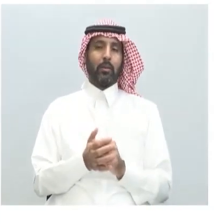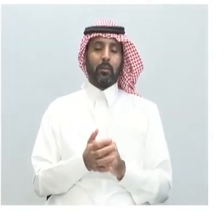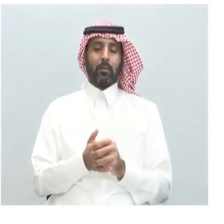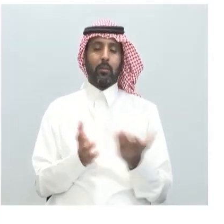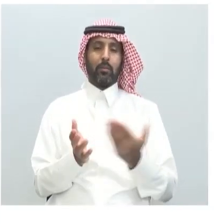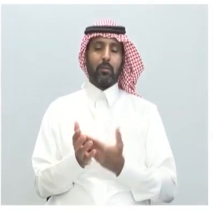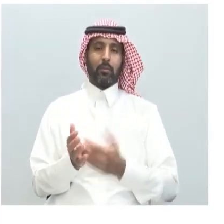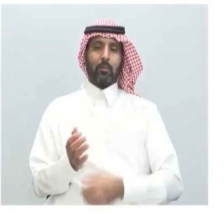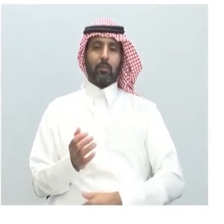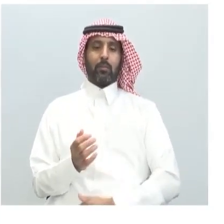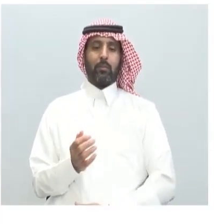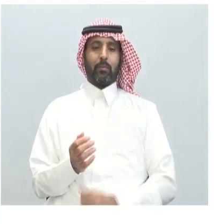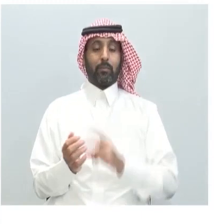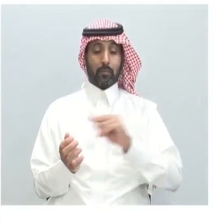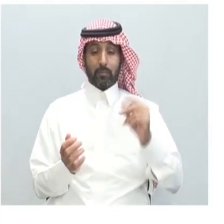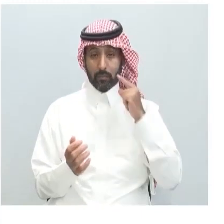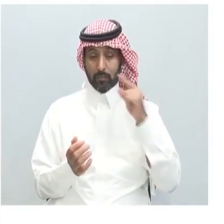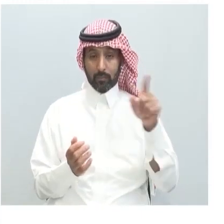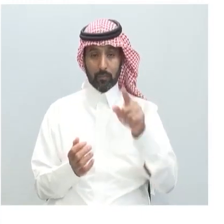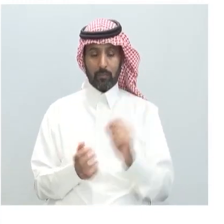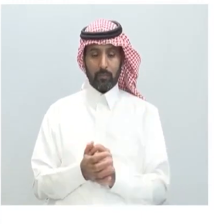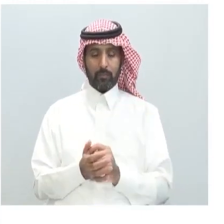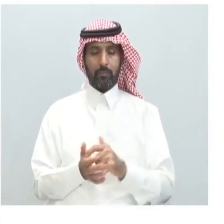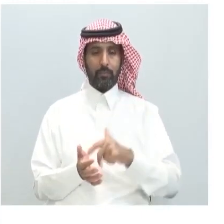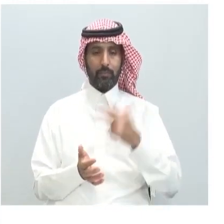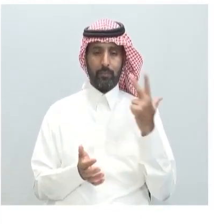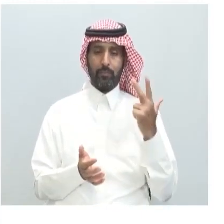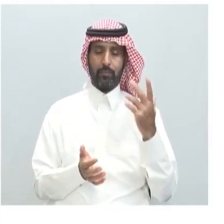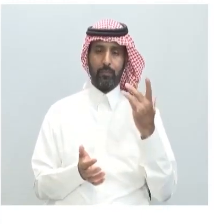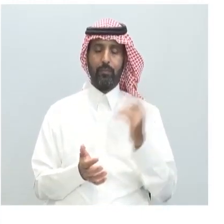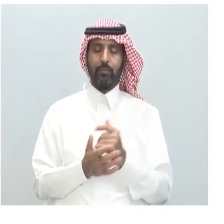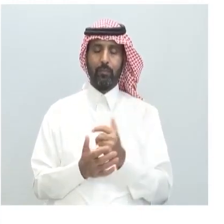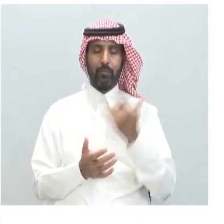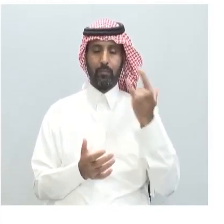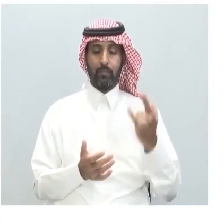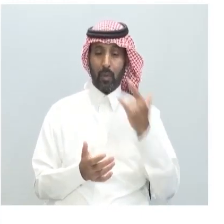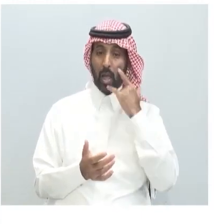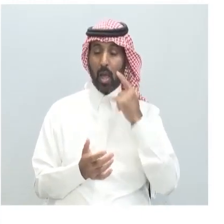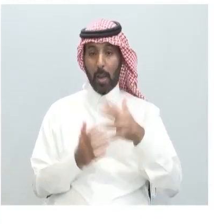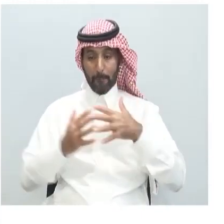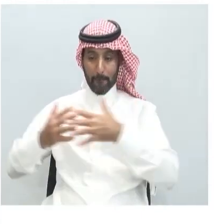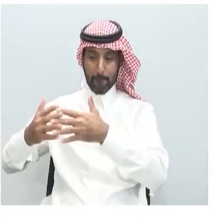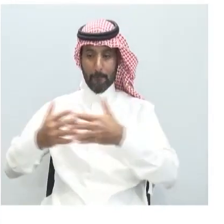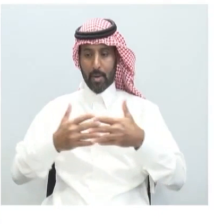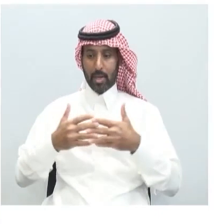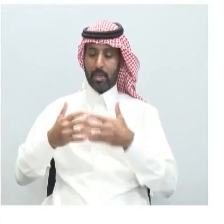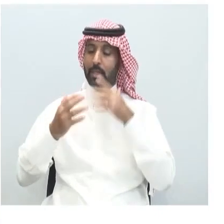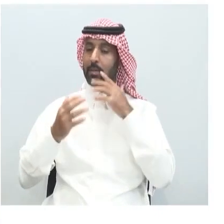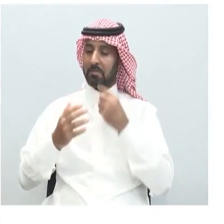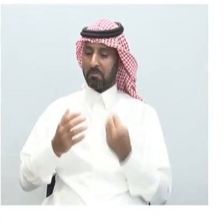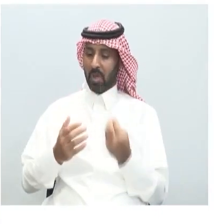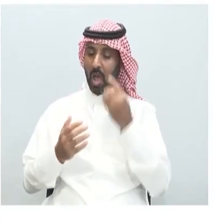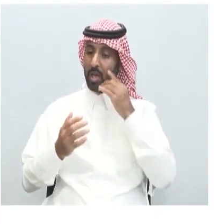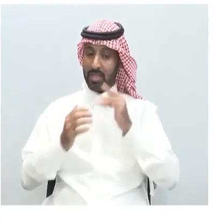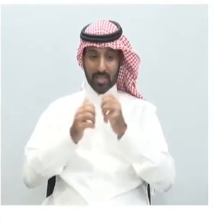comforting light blue color, the same as the question. Number 10, a American nice large family